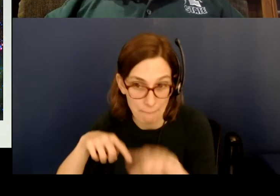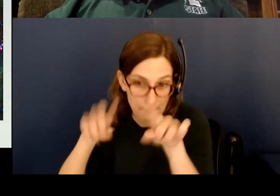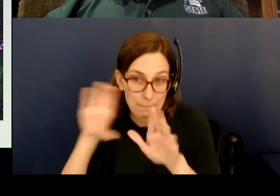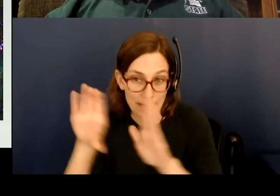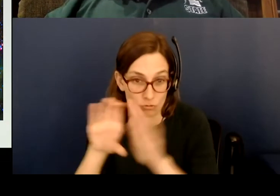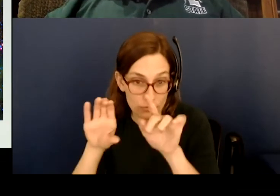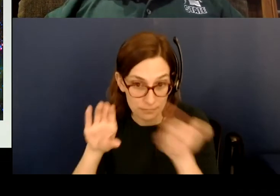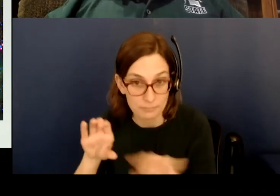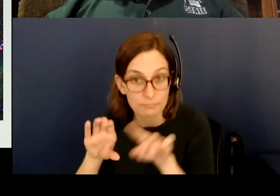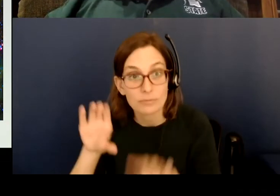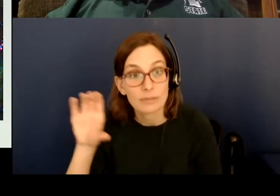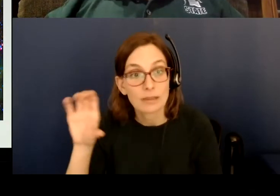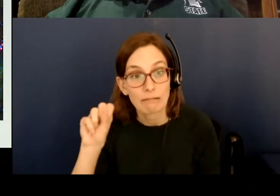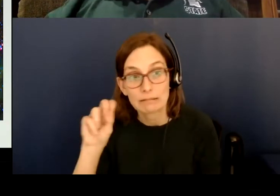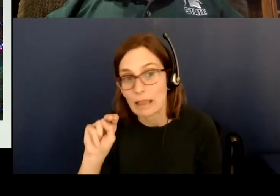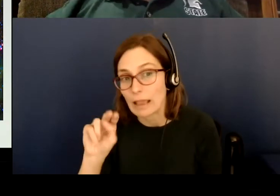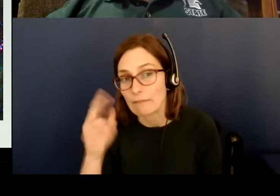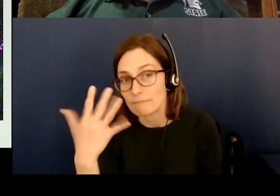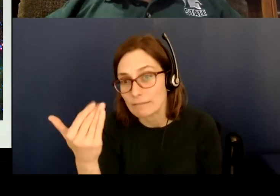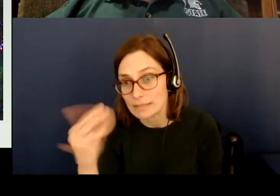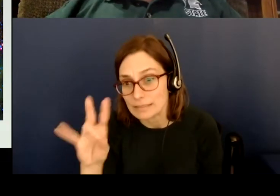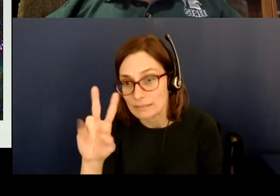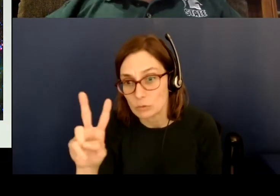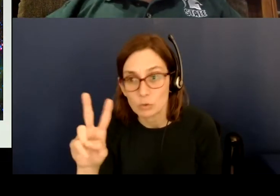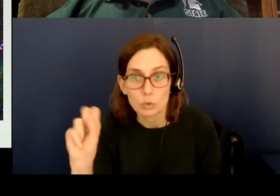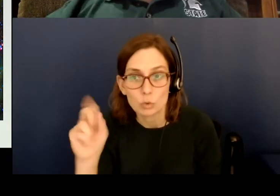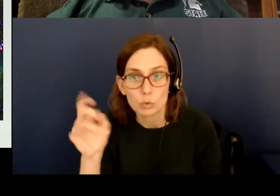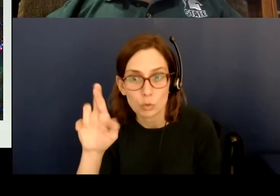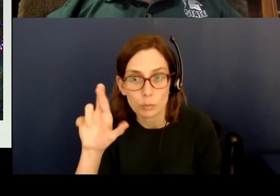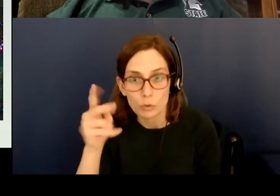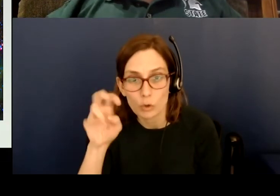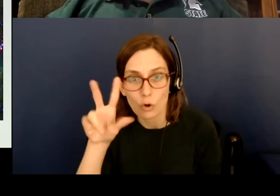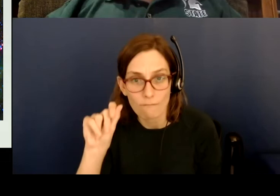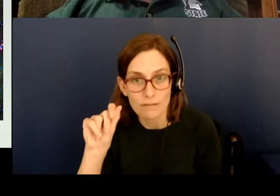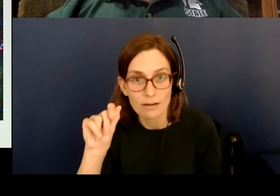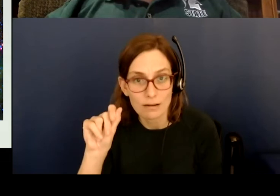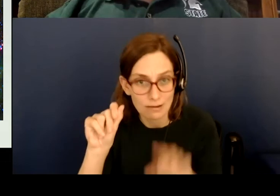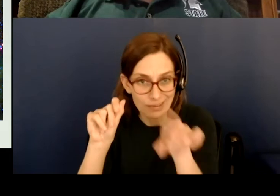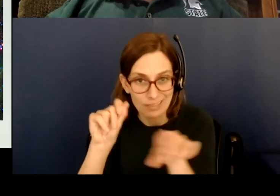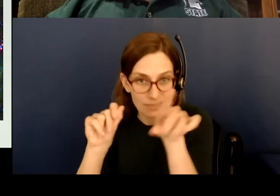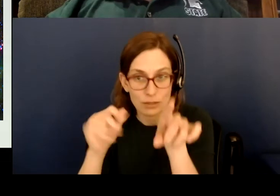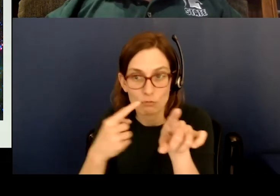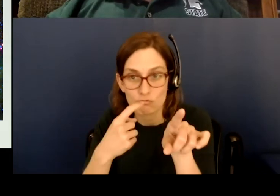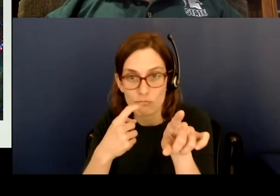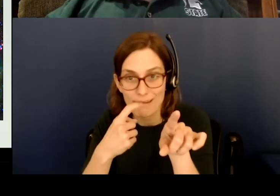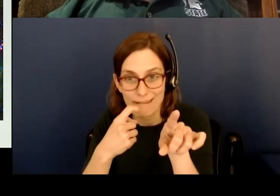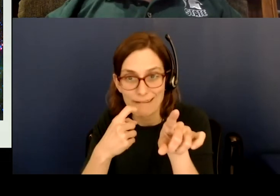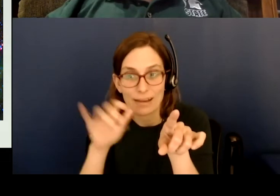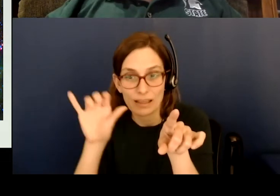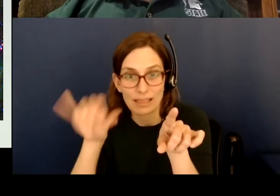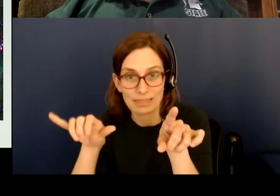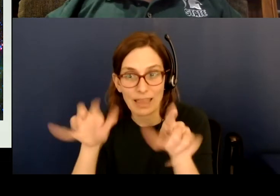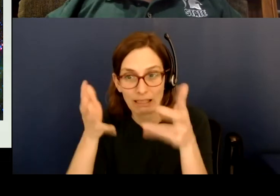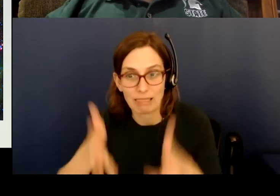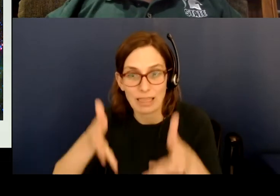this is SN 1572, supernova 1572. It is this remnant here, is the